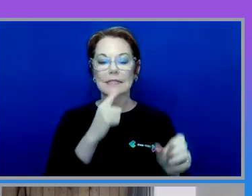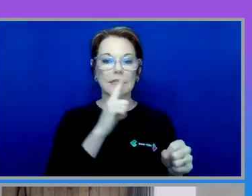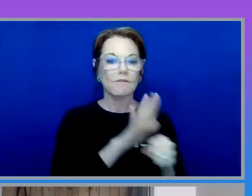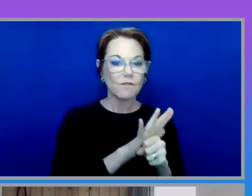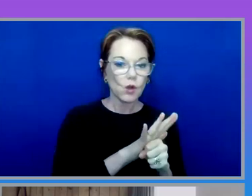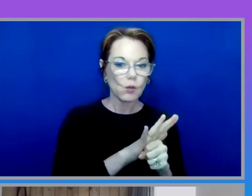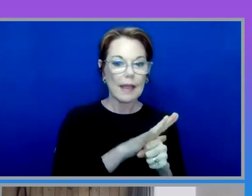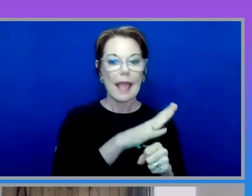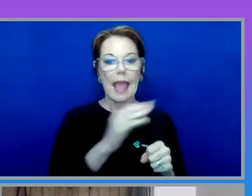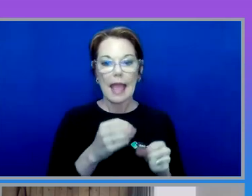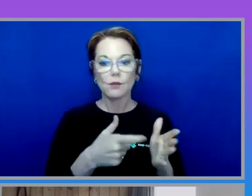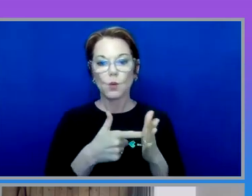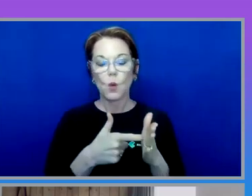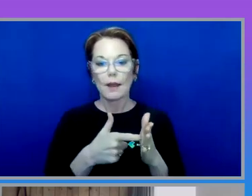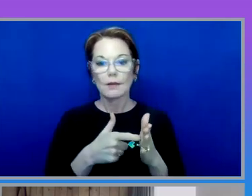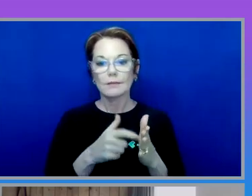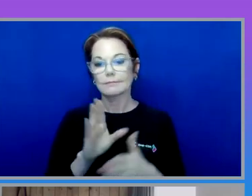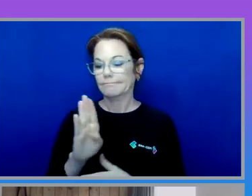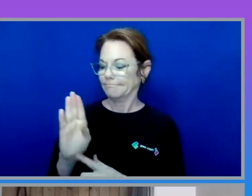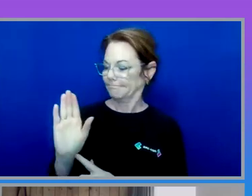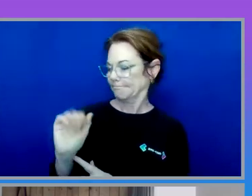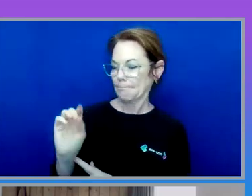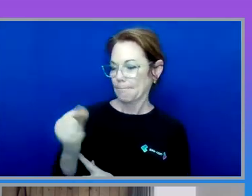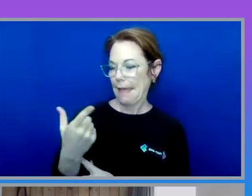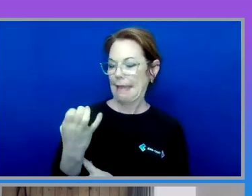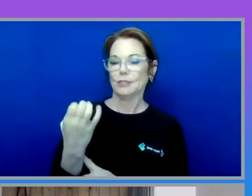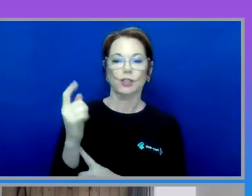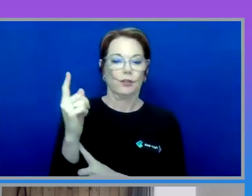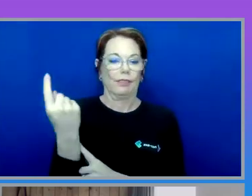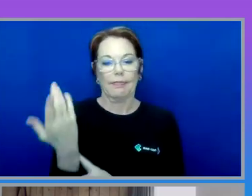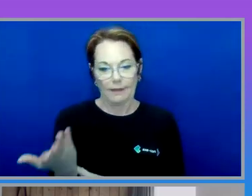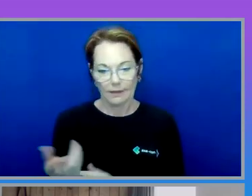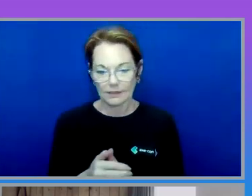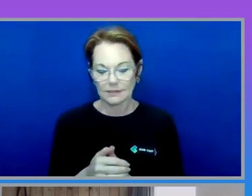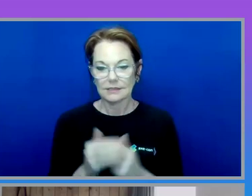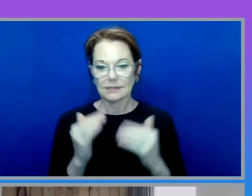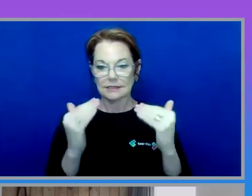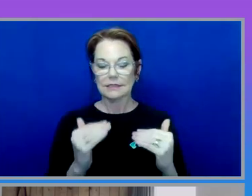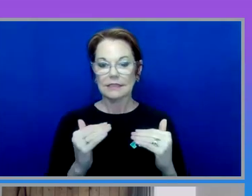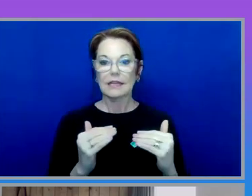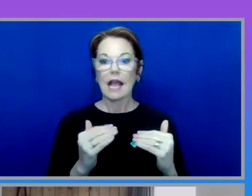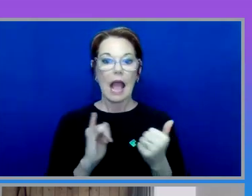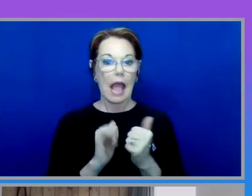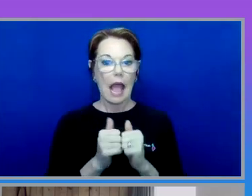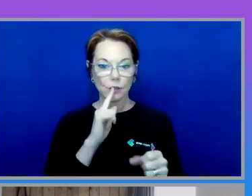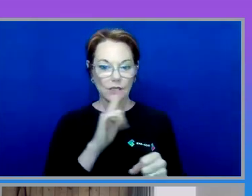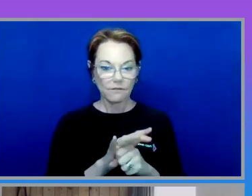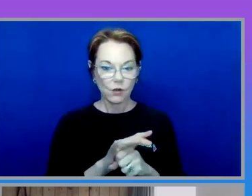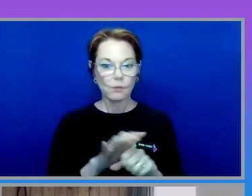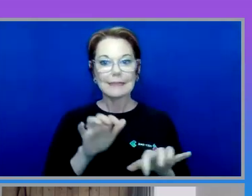a required badge thing. And the help text is to confirm, type delete